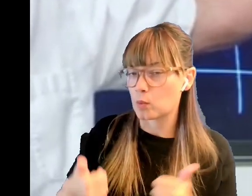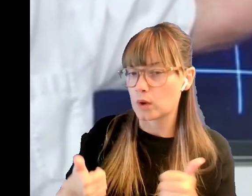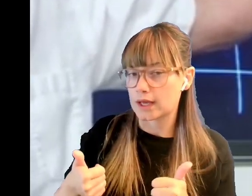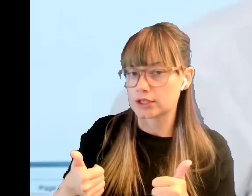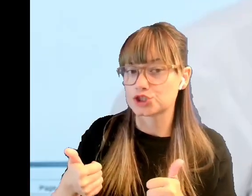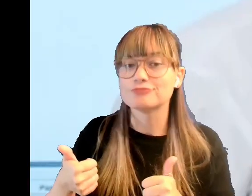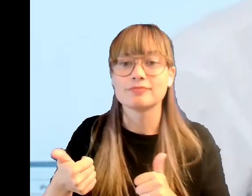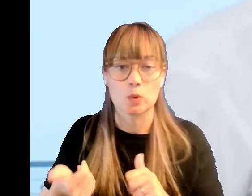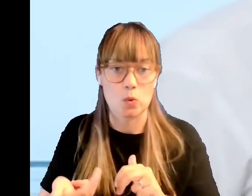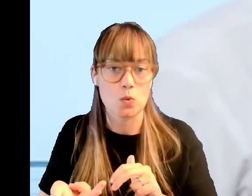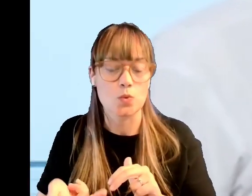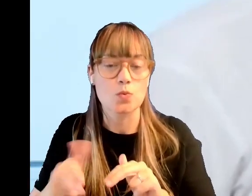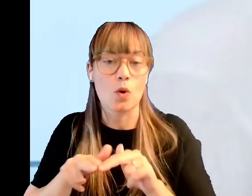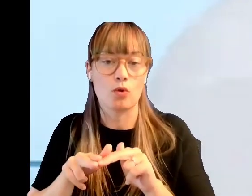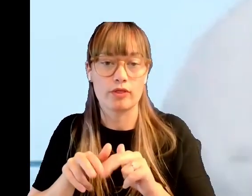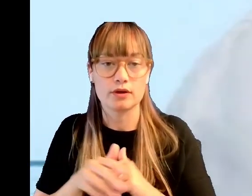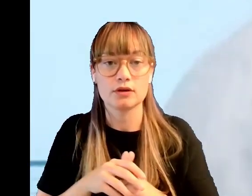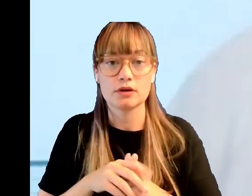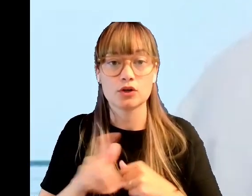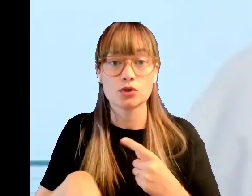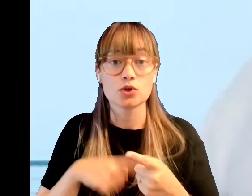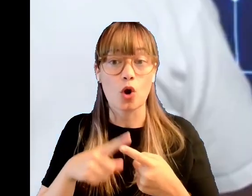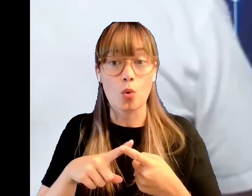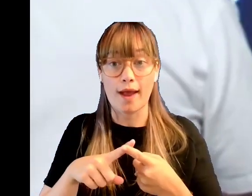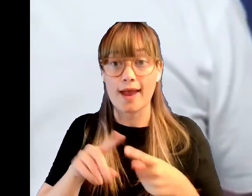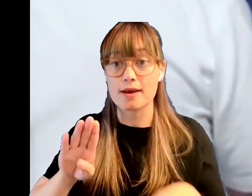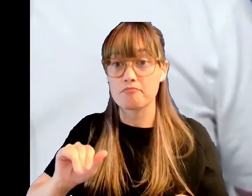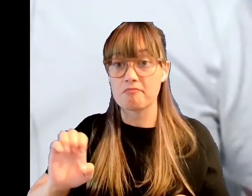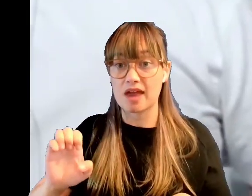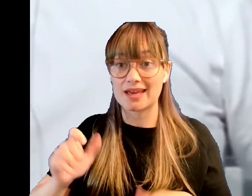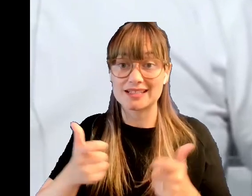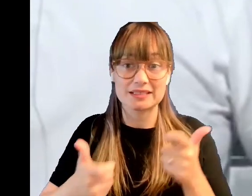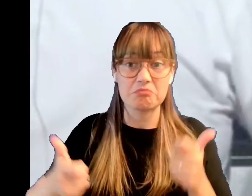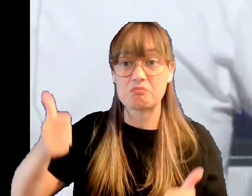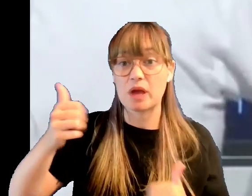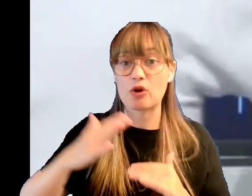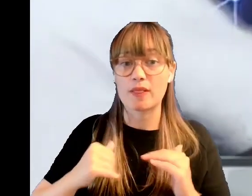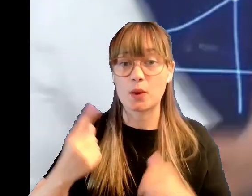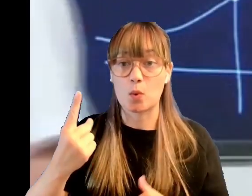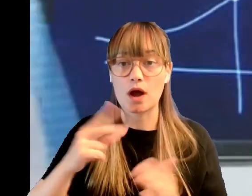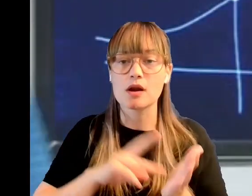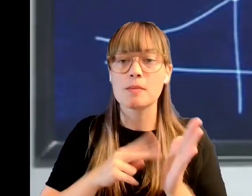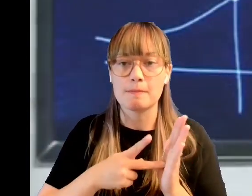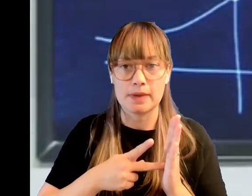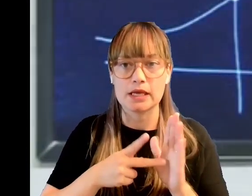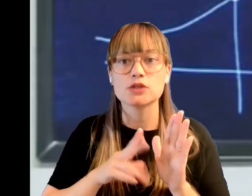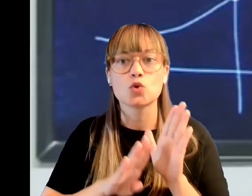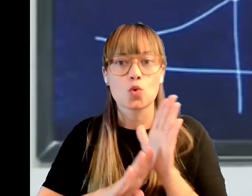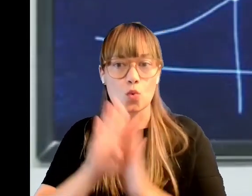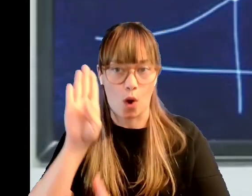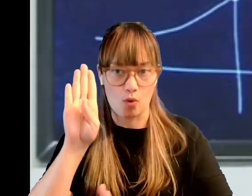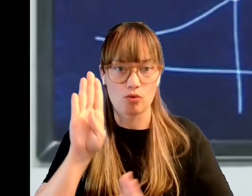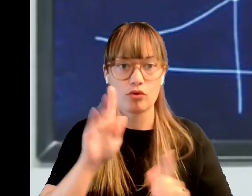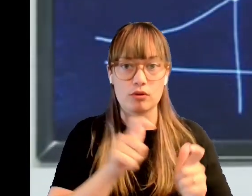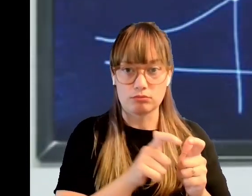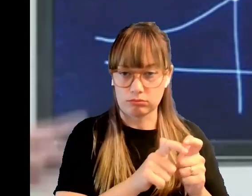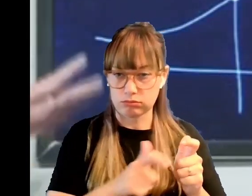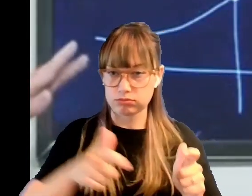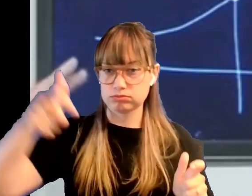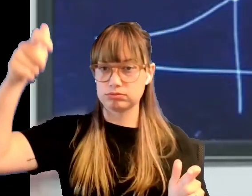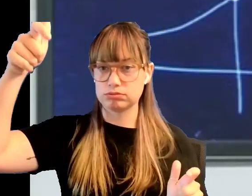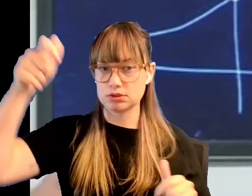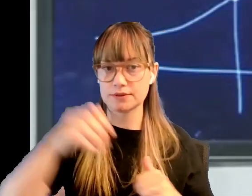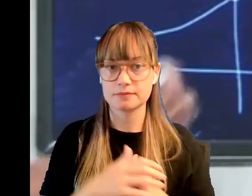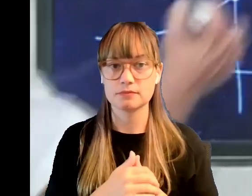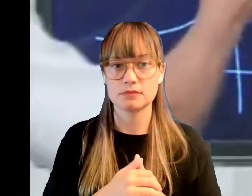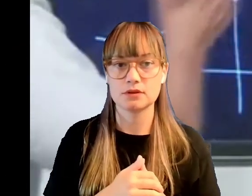1. As soon as the base is bigger than 1, you know you have exponential growth. Now, we're not sure if